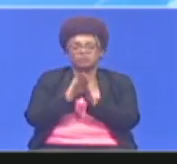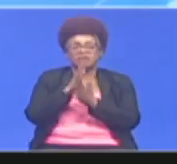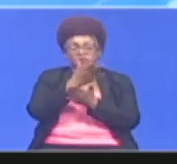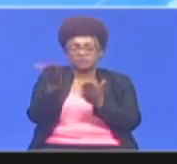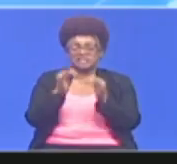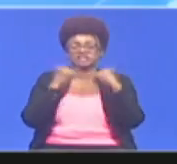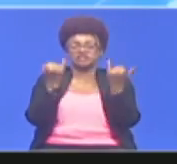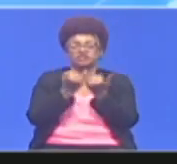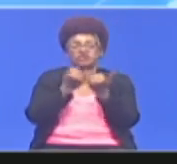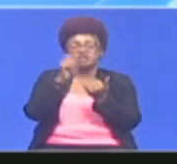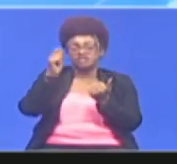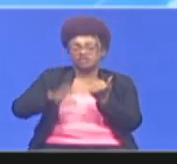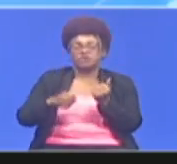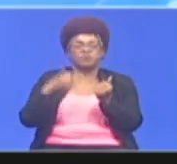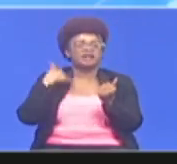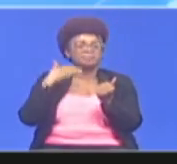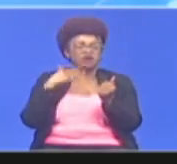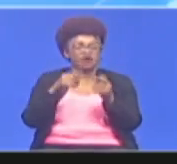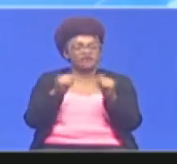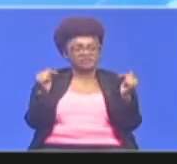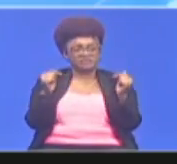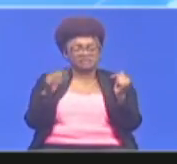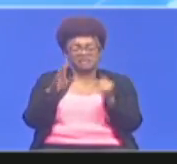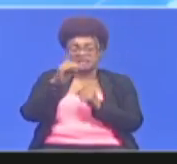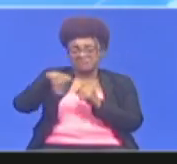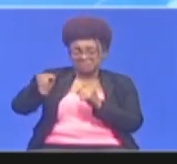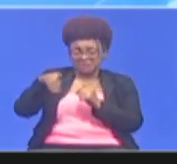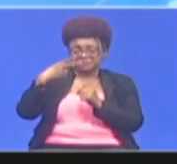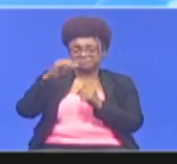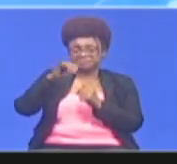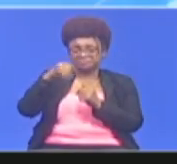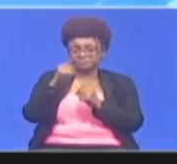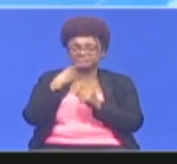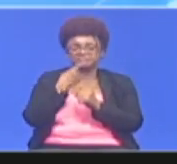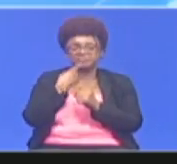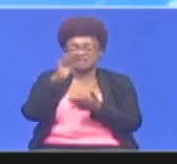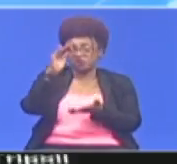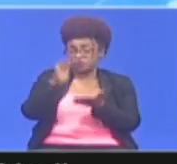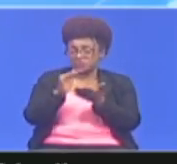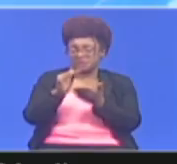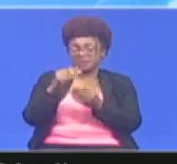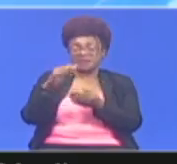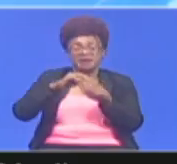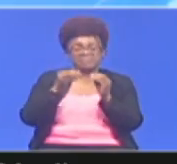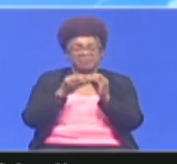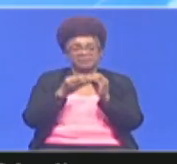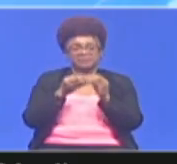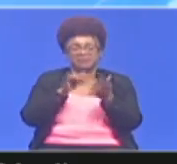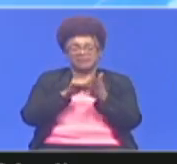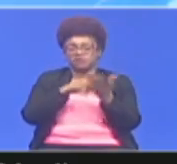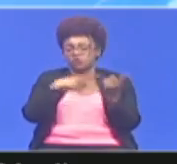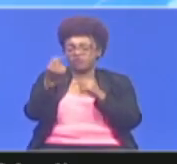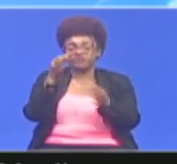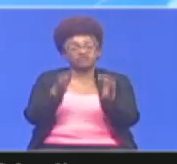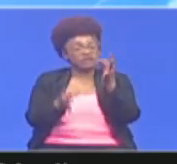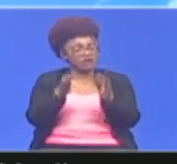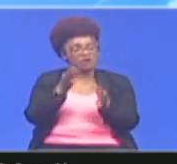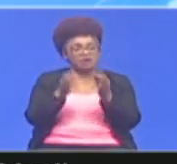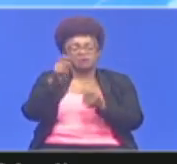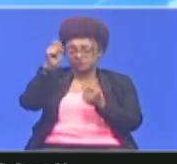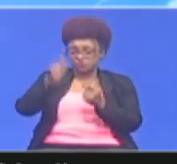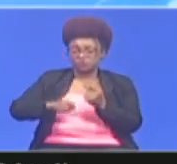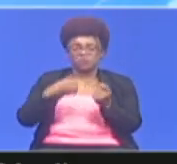institutions charged with criminal offenses. DPP Nurdin Haji says by reducing the number of cases that go to full trial, prosecutors will now